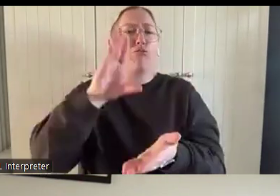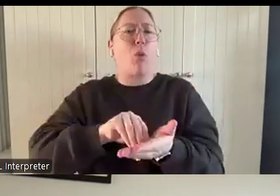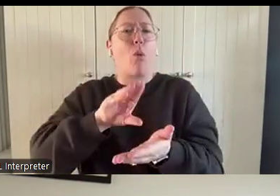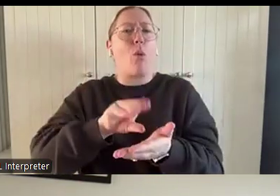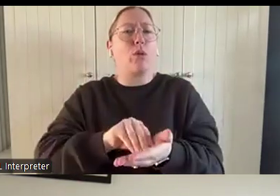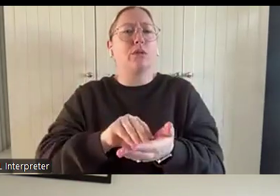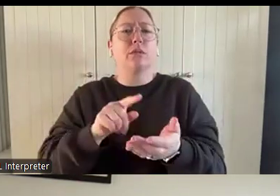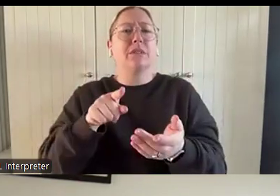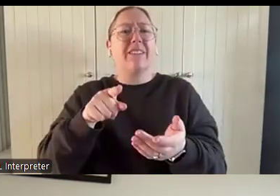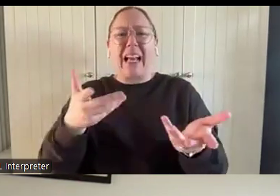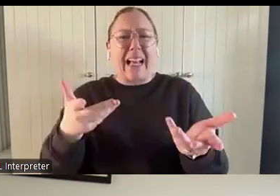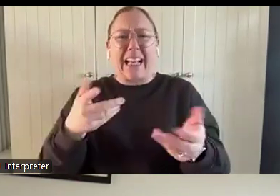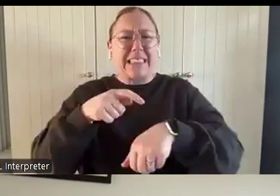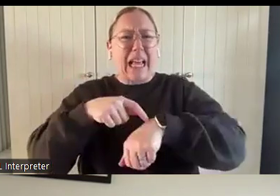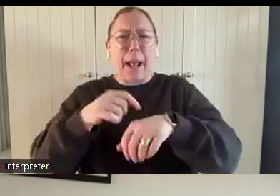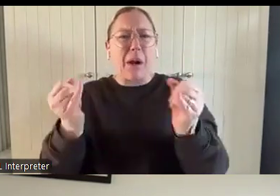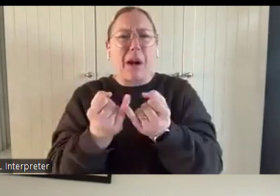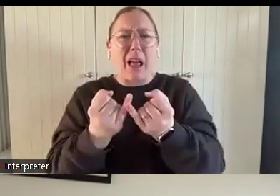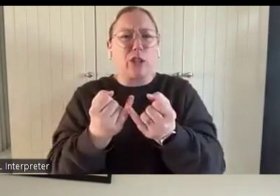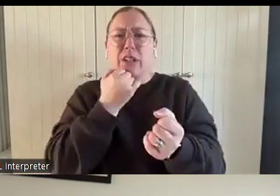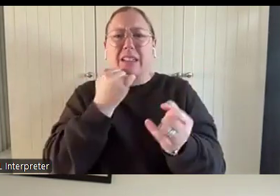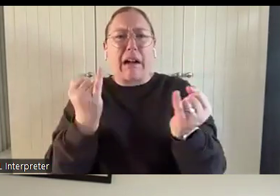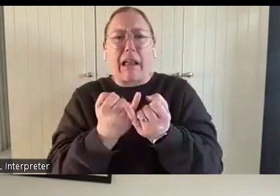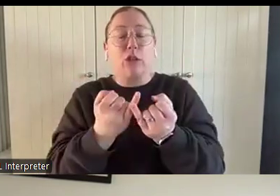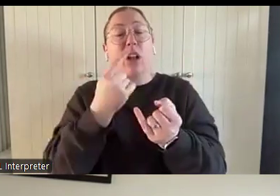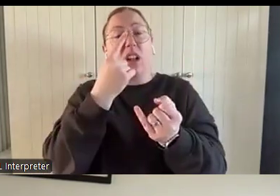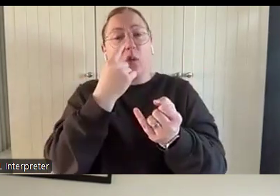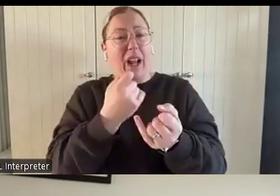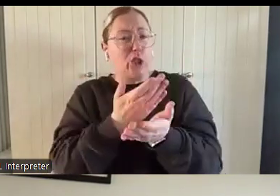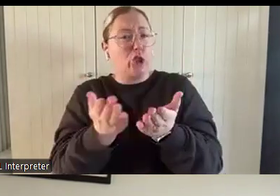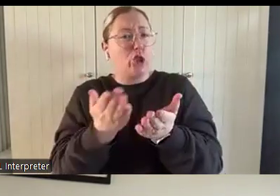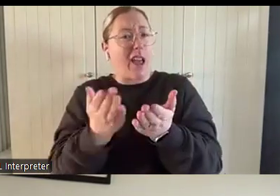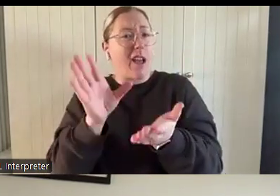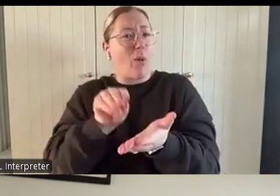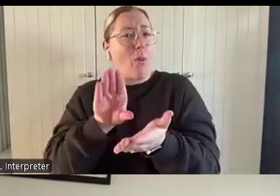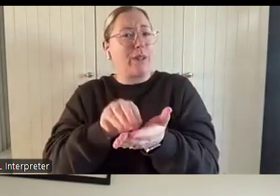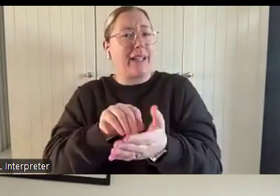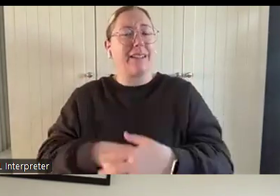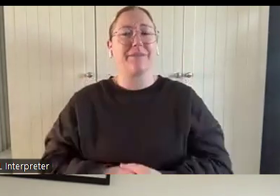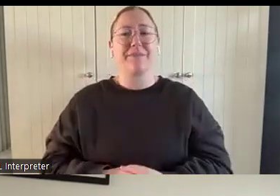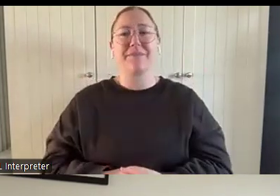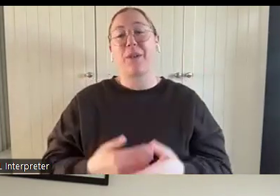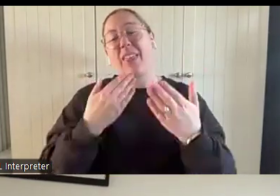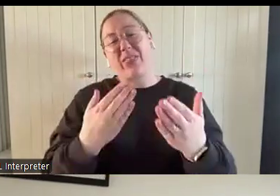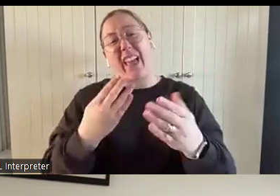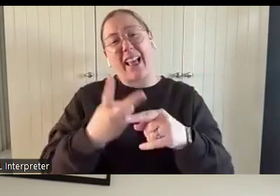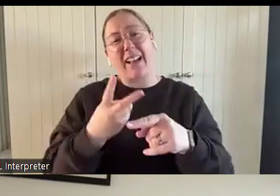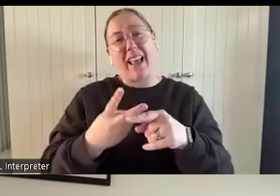also share the links to the recordings as well. And yeah, thank you again, everyone, for being here and for joining this